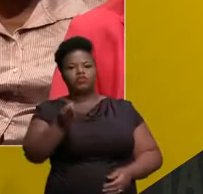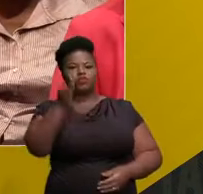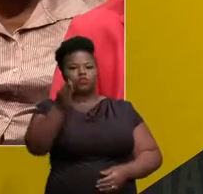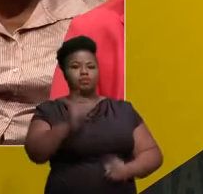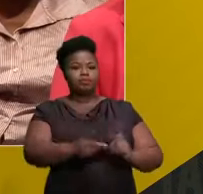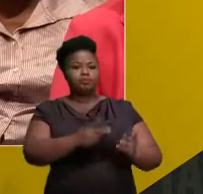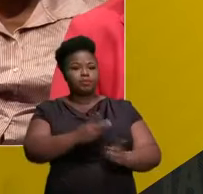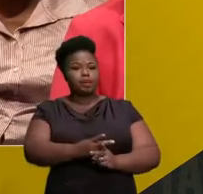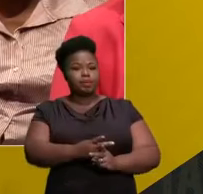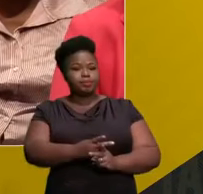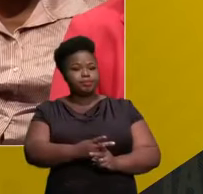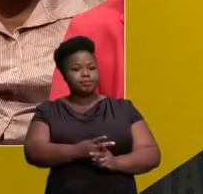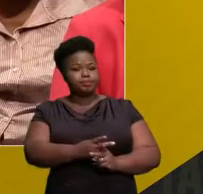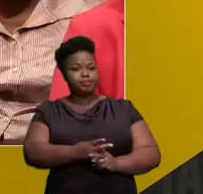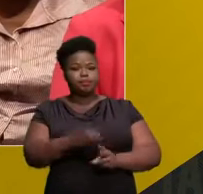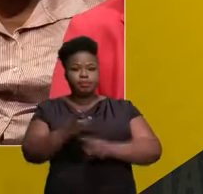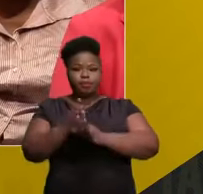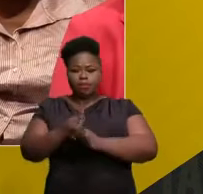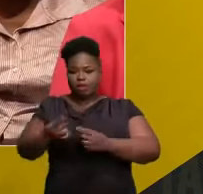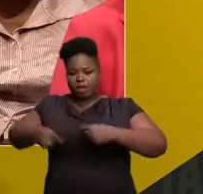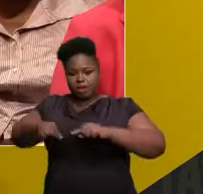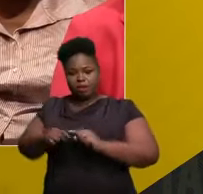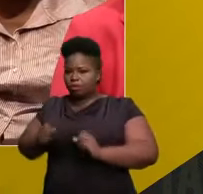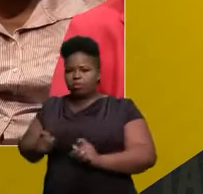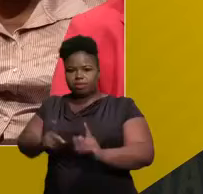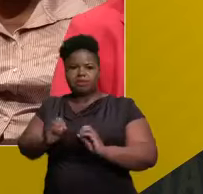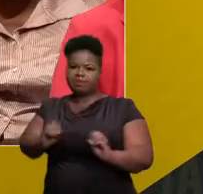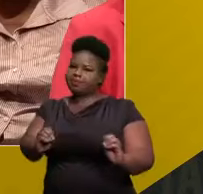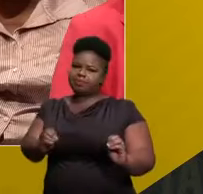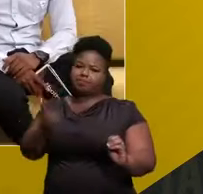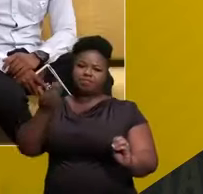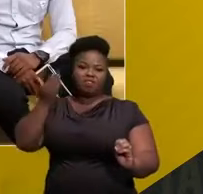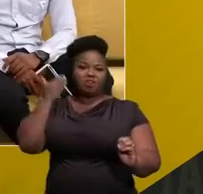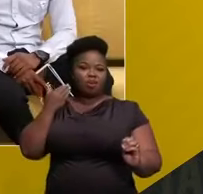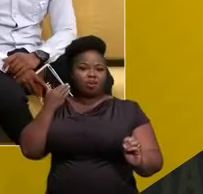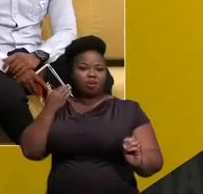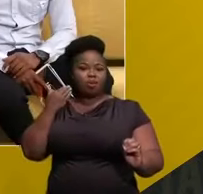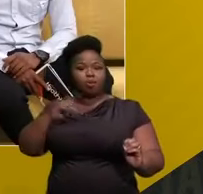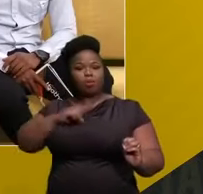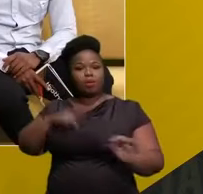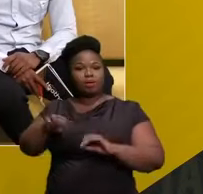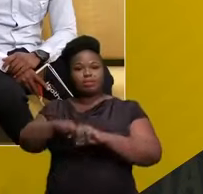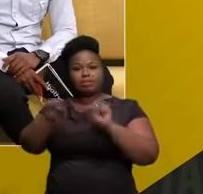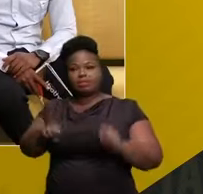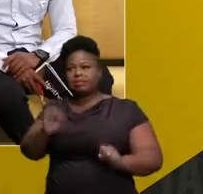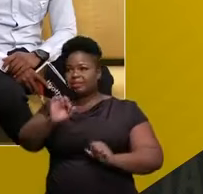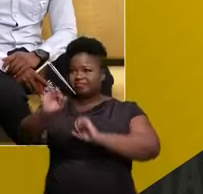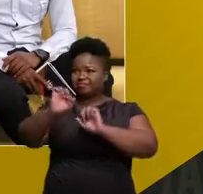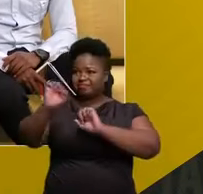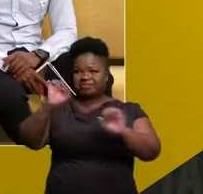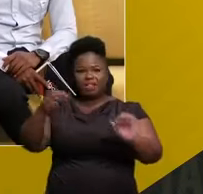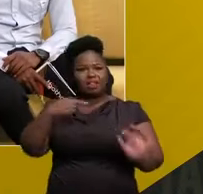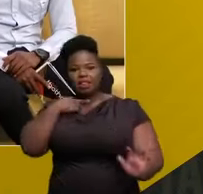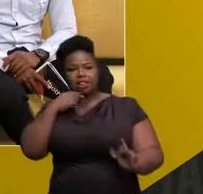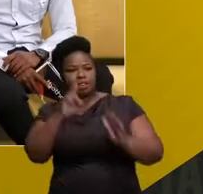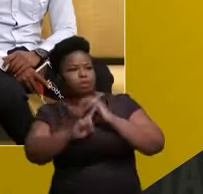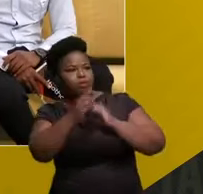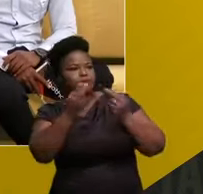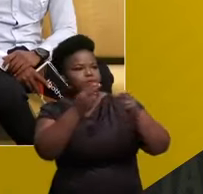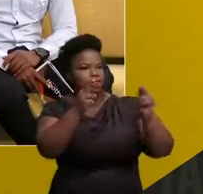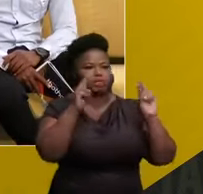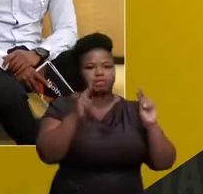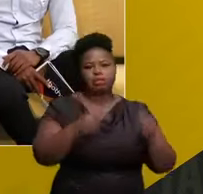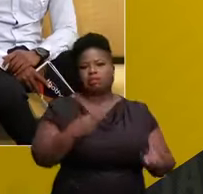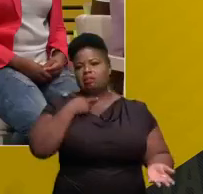also, our parents didn't have the opportunities we had. Yeah. Mm. The system that they had, they couldn't go to universities, they